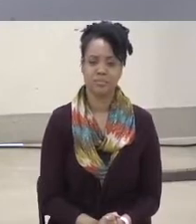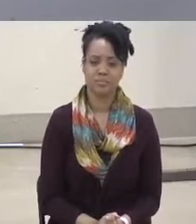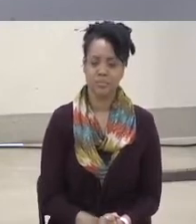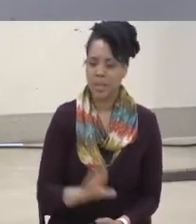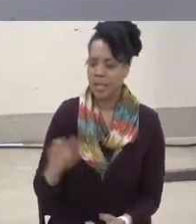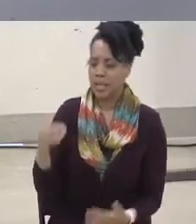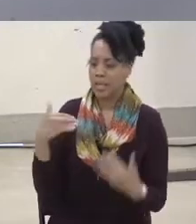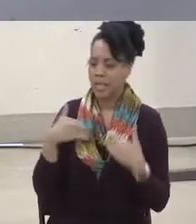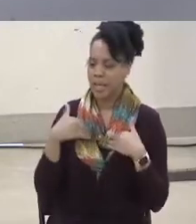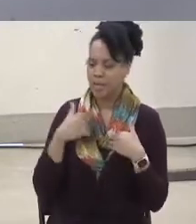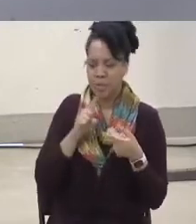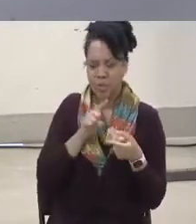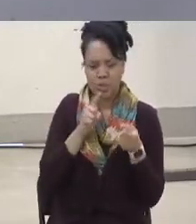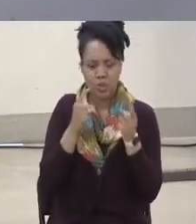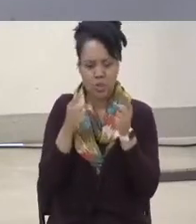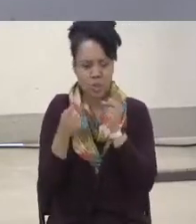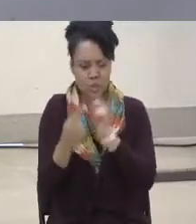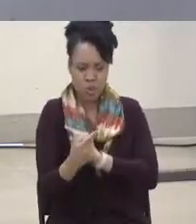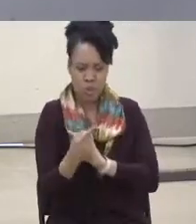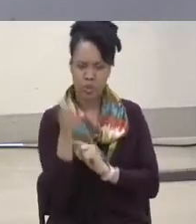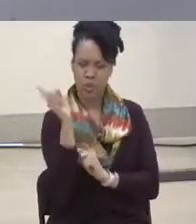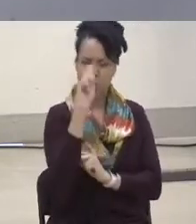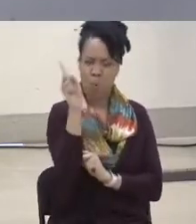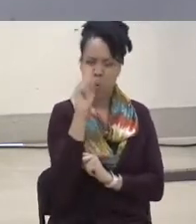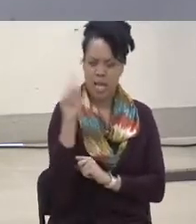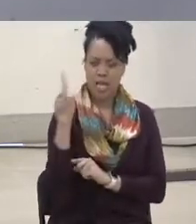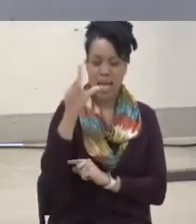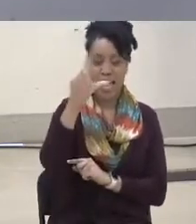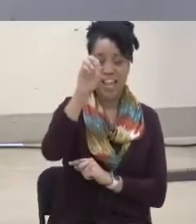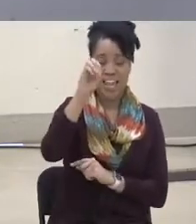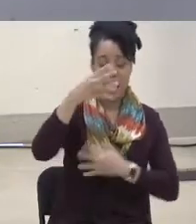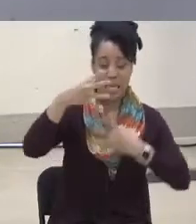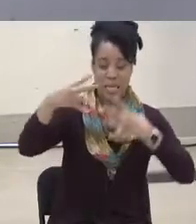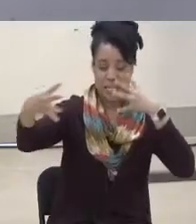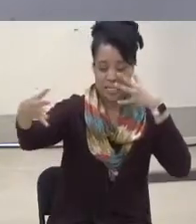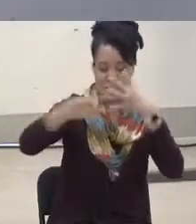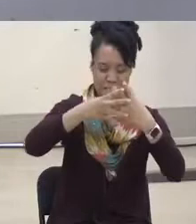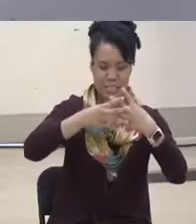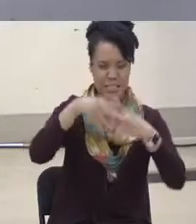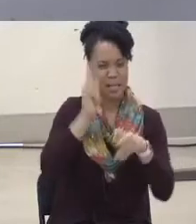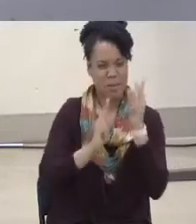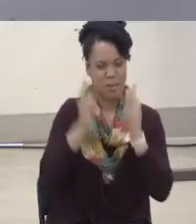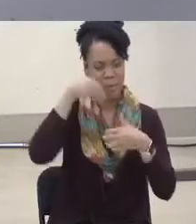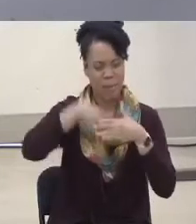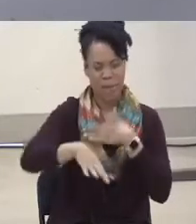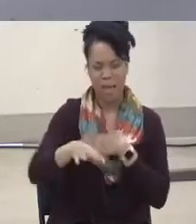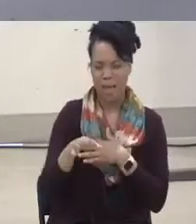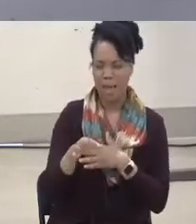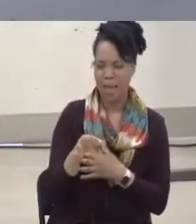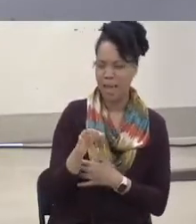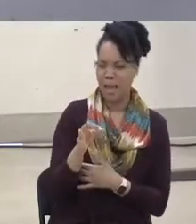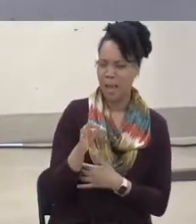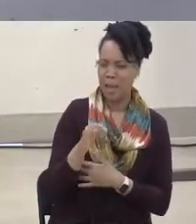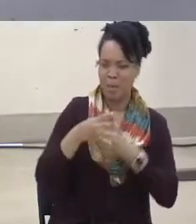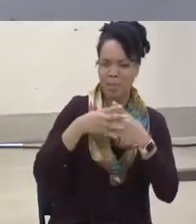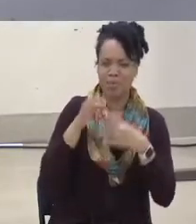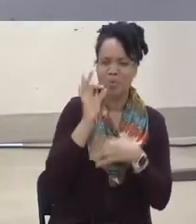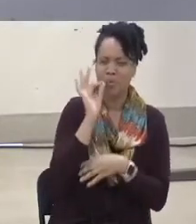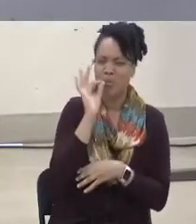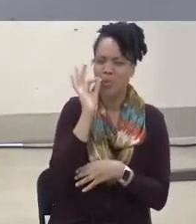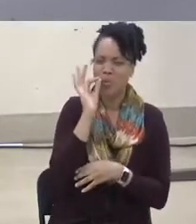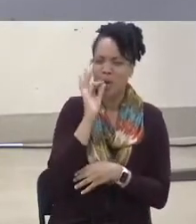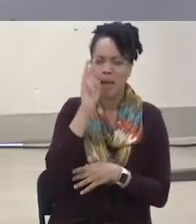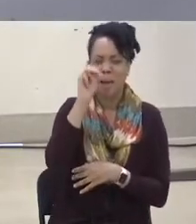They have turned it to where they lock folks up in prison for smoking a joint of